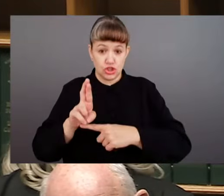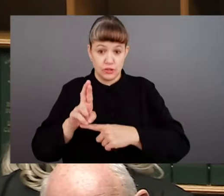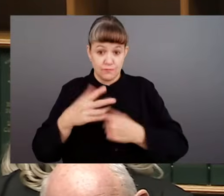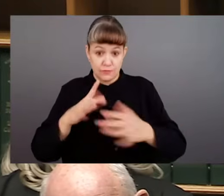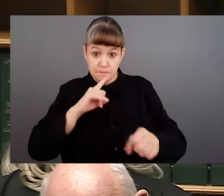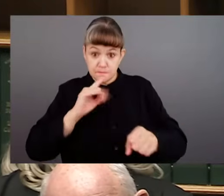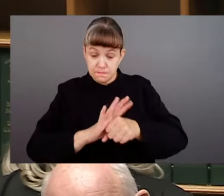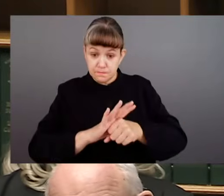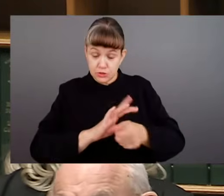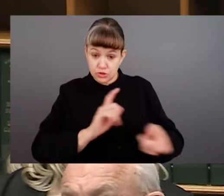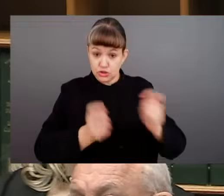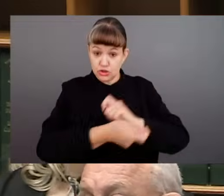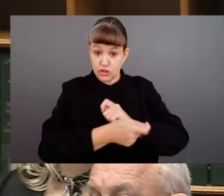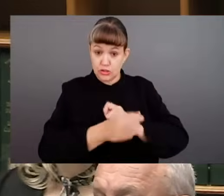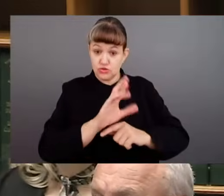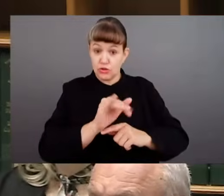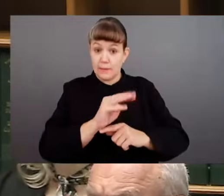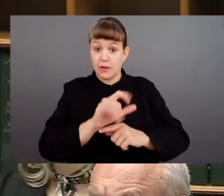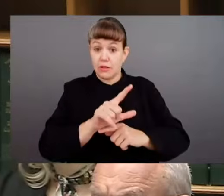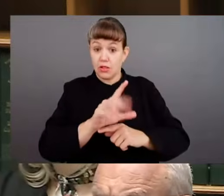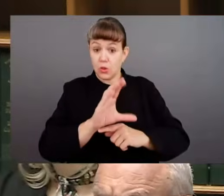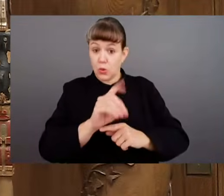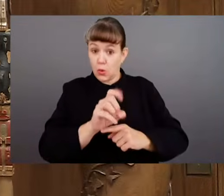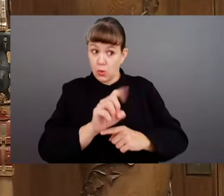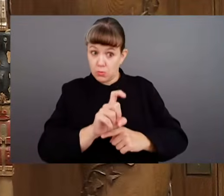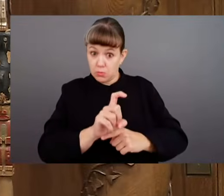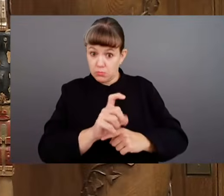soon. Thank you.